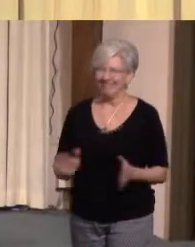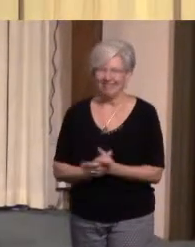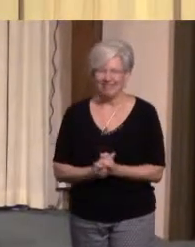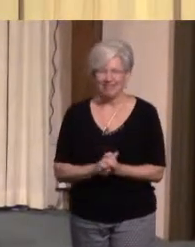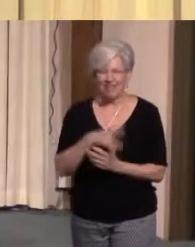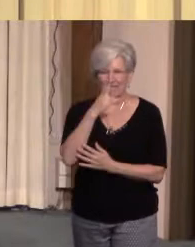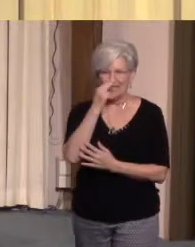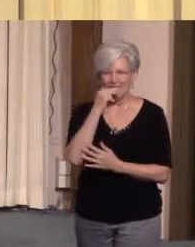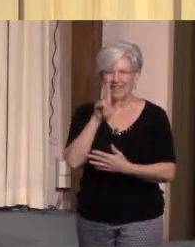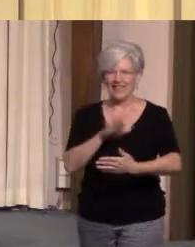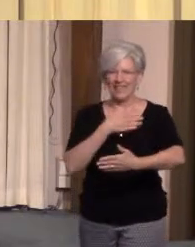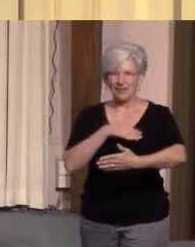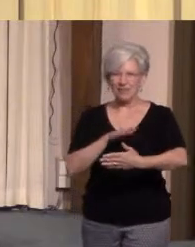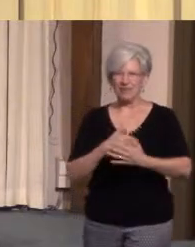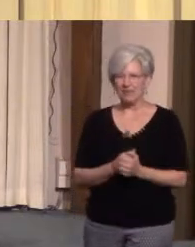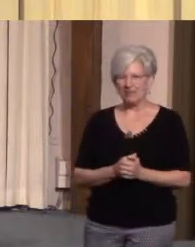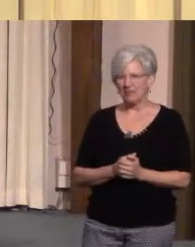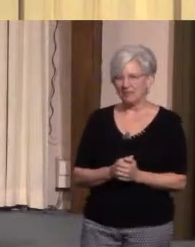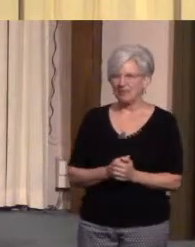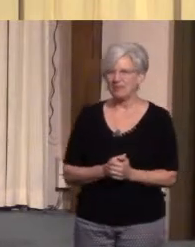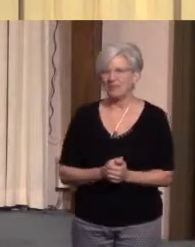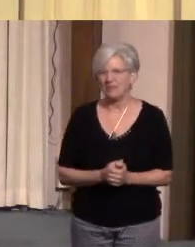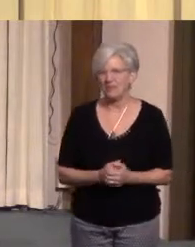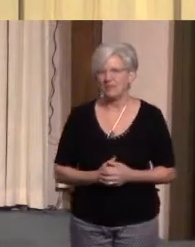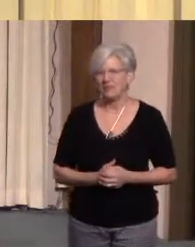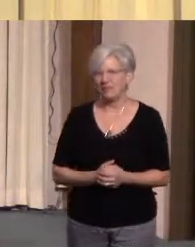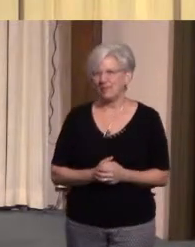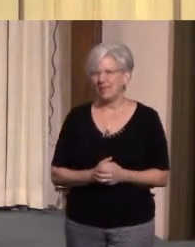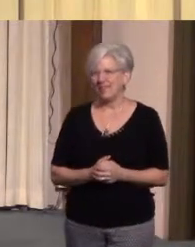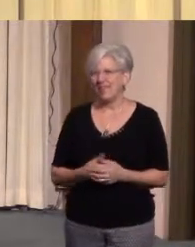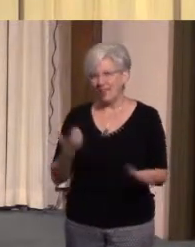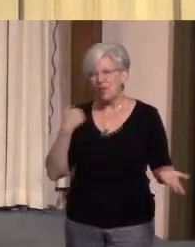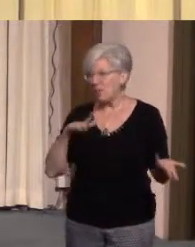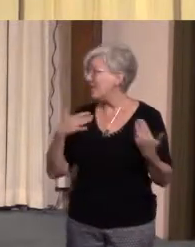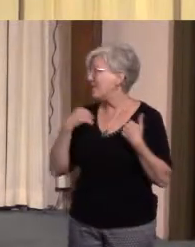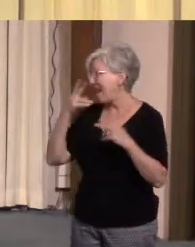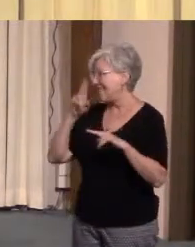Oh, gosh. Give me a moment to pull myself together.